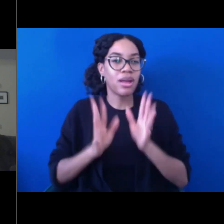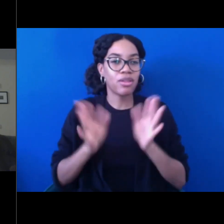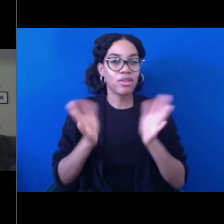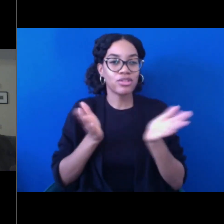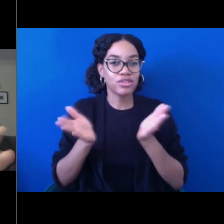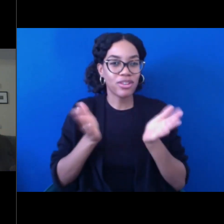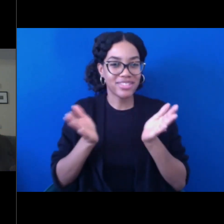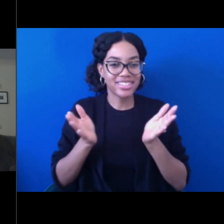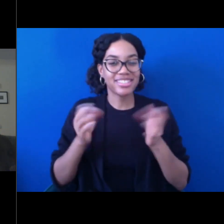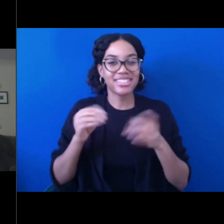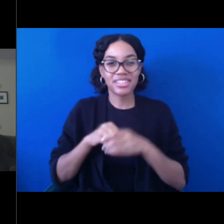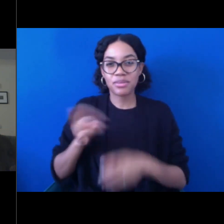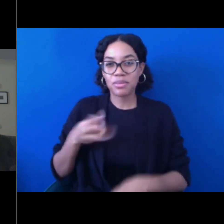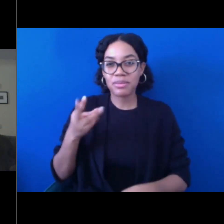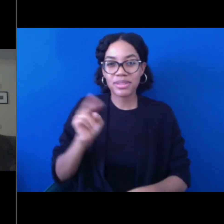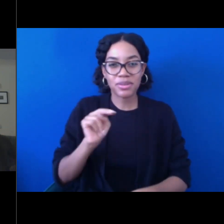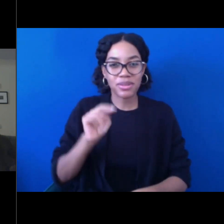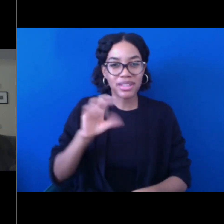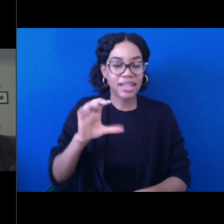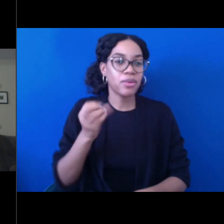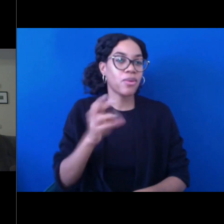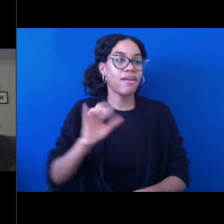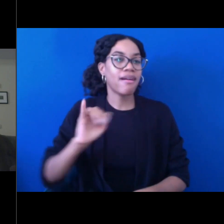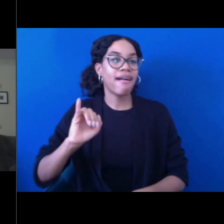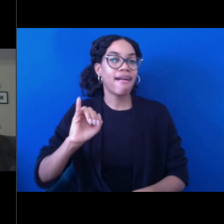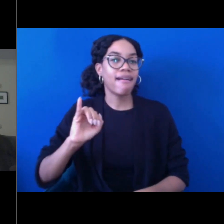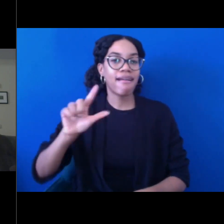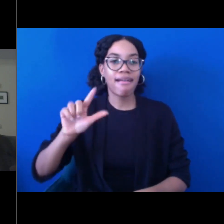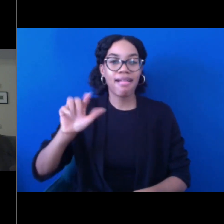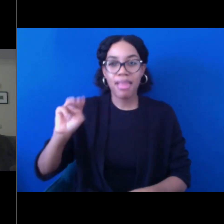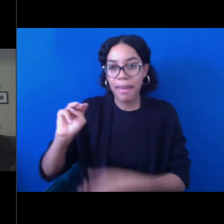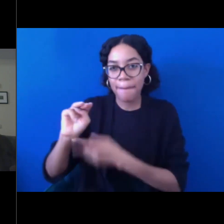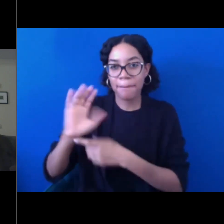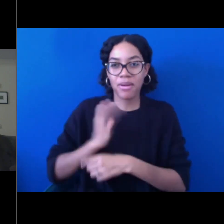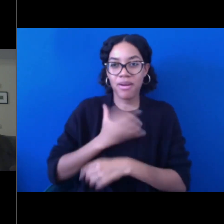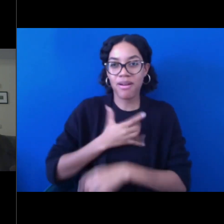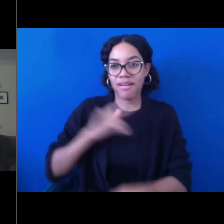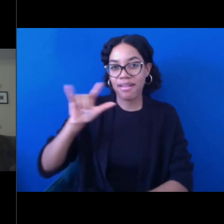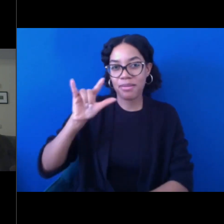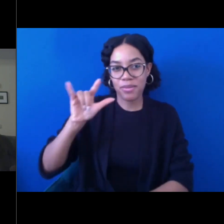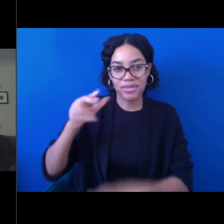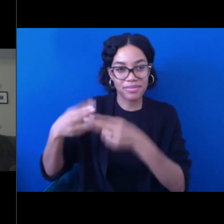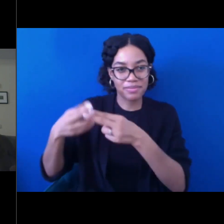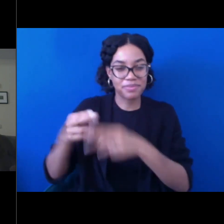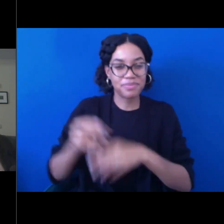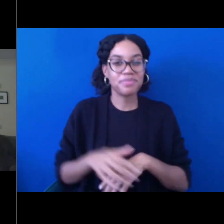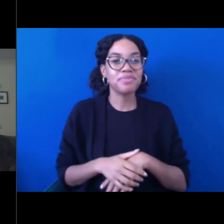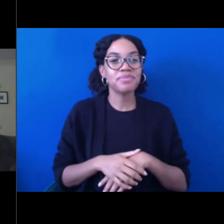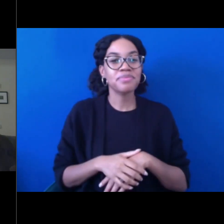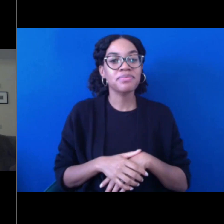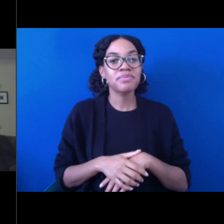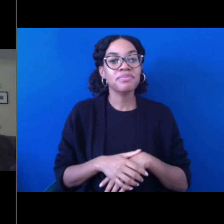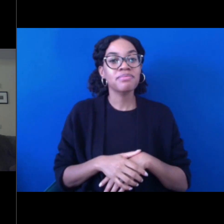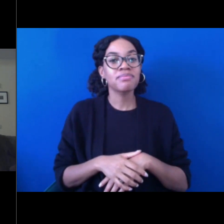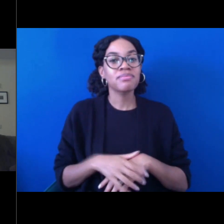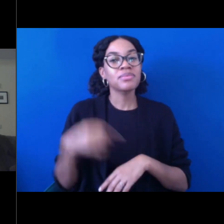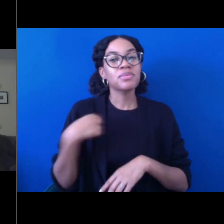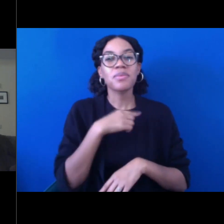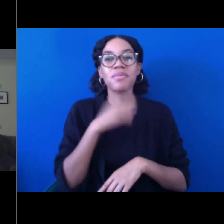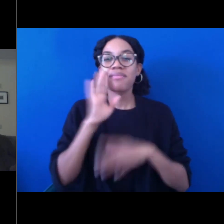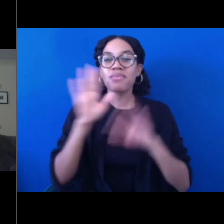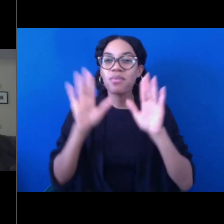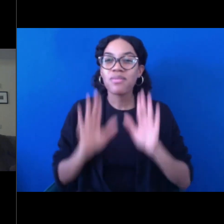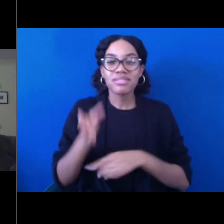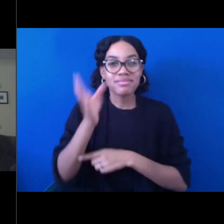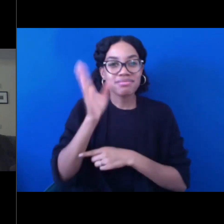ILM, the initials of our airport where we're located. And going to have a great webinar today about learning about